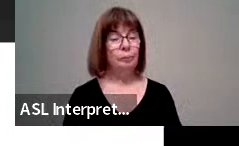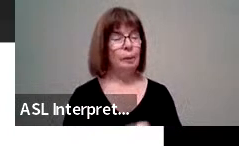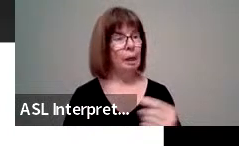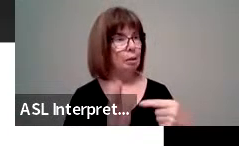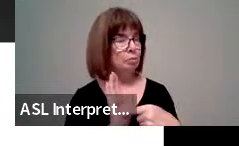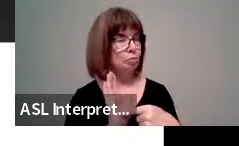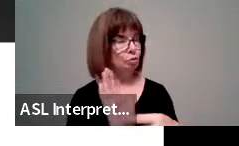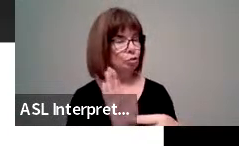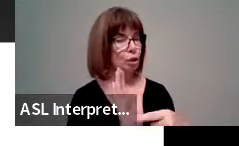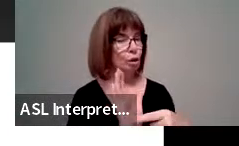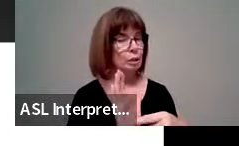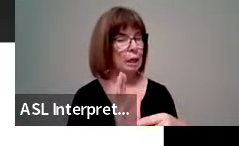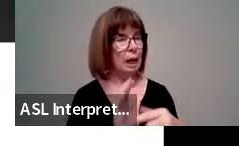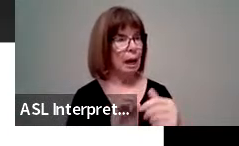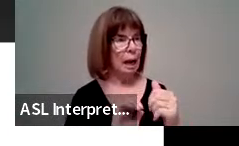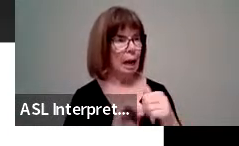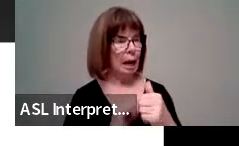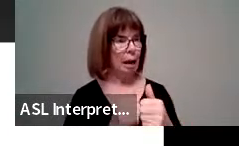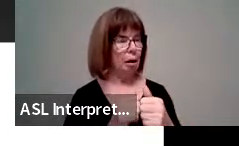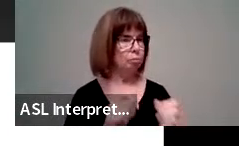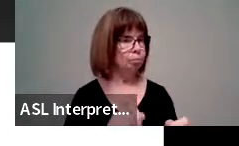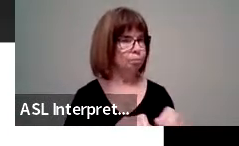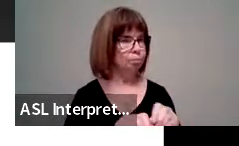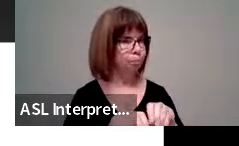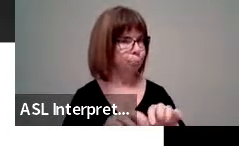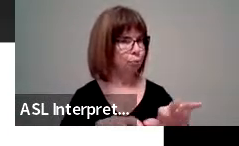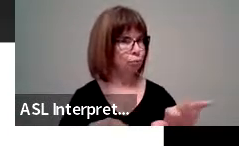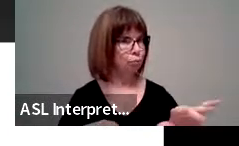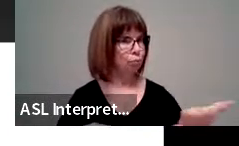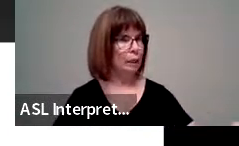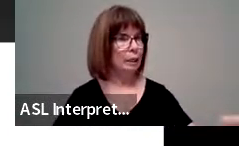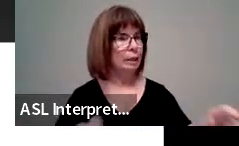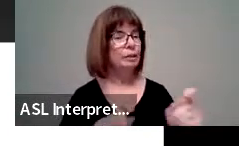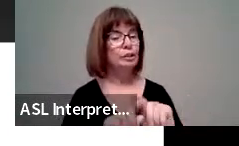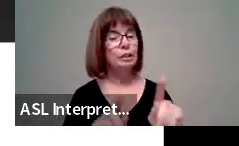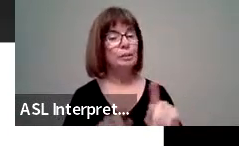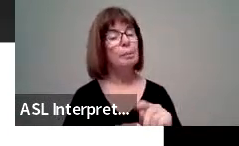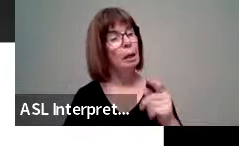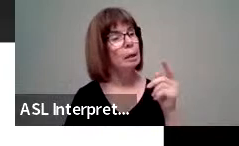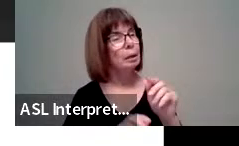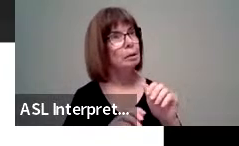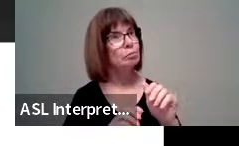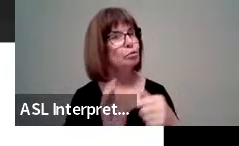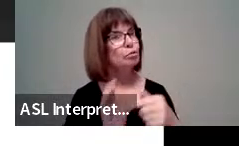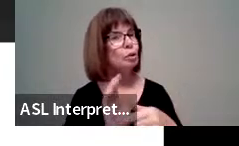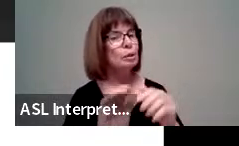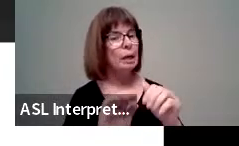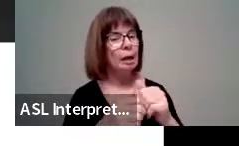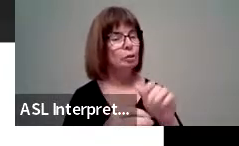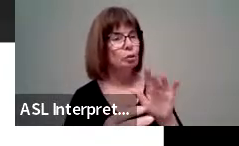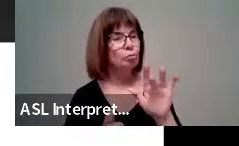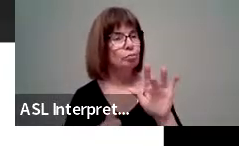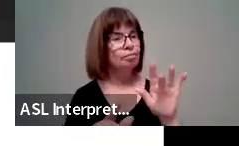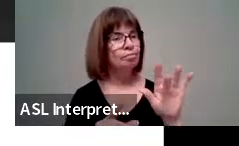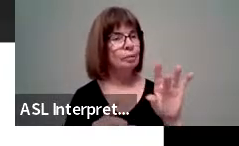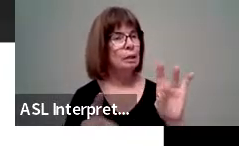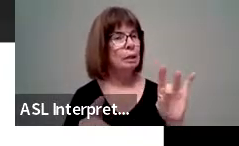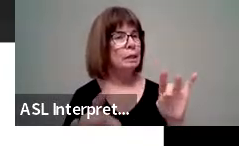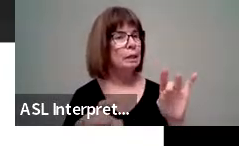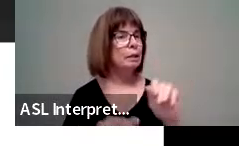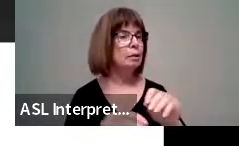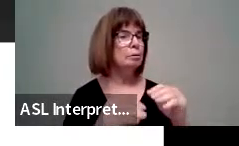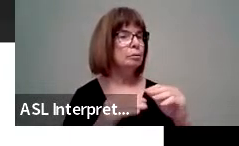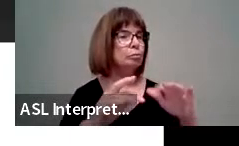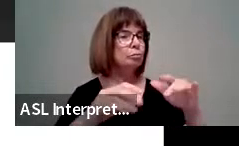changes of the epidemic, as well as the need to reach additional persons for prevention with Mpox